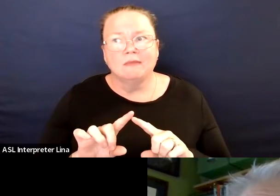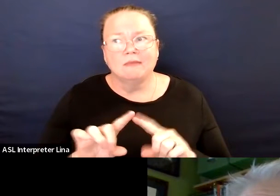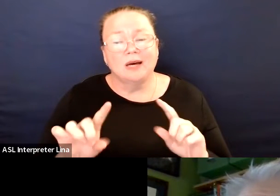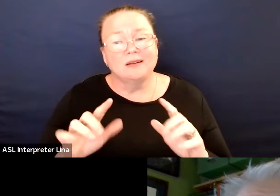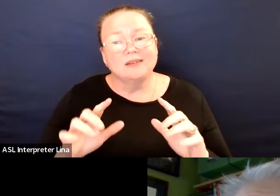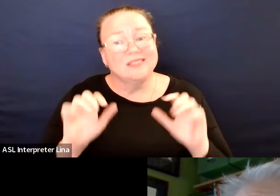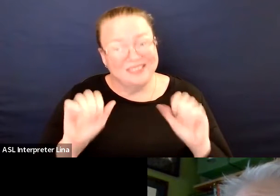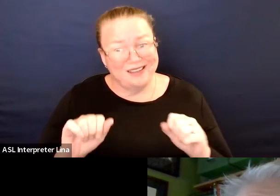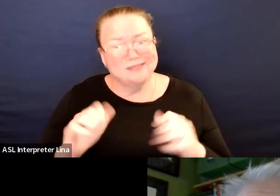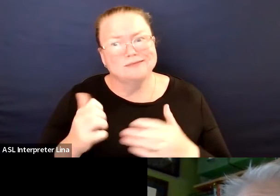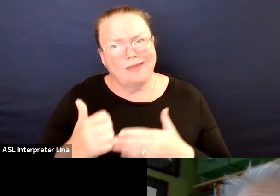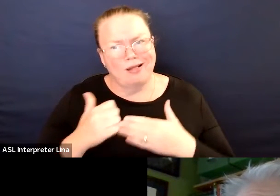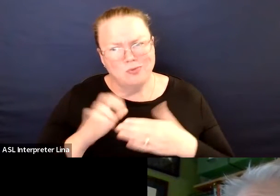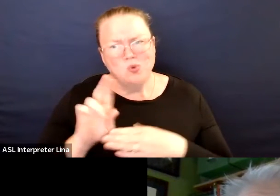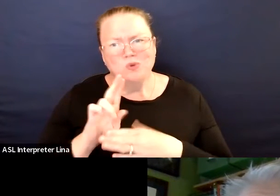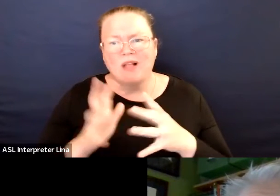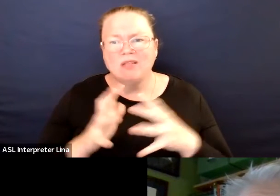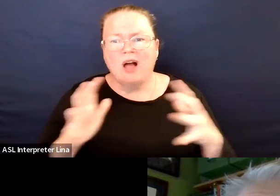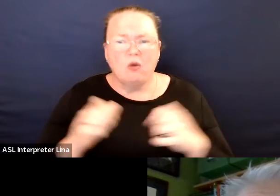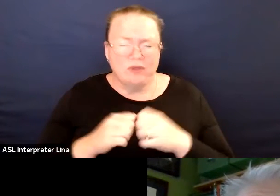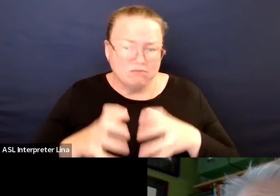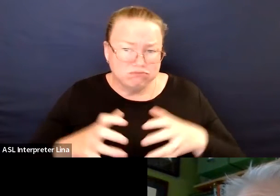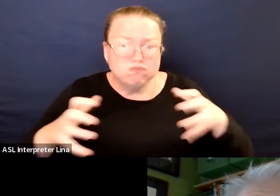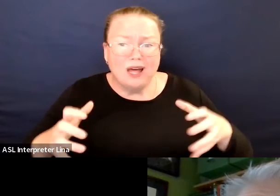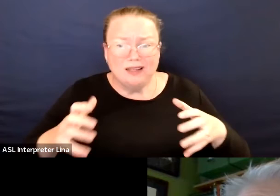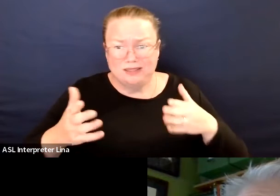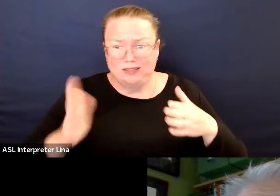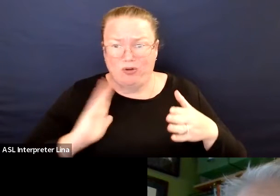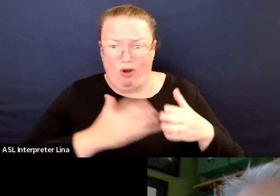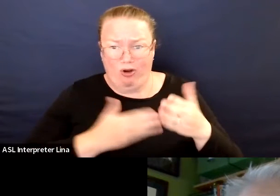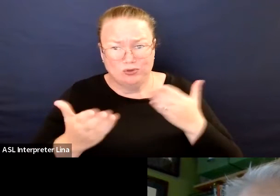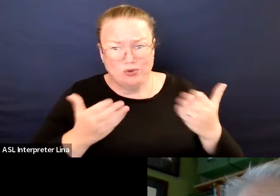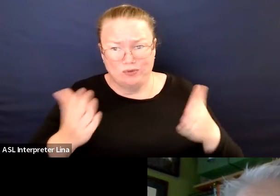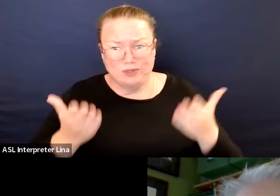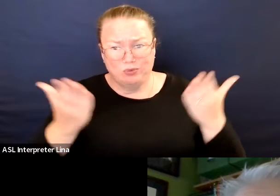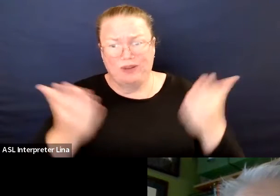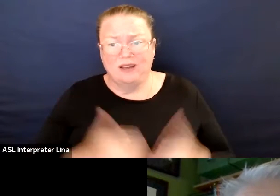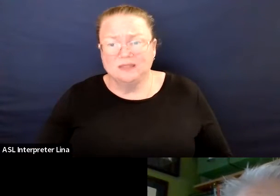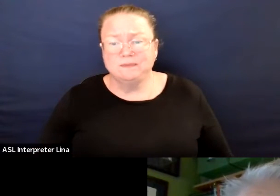very, very useful in expanding the kind of services we can provide.